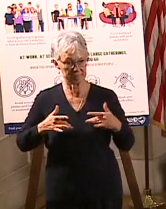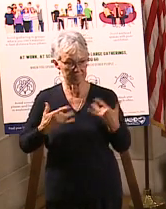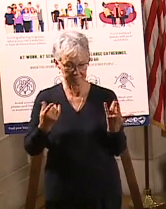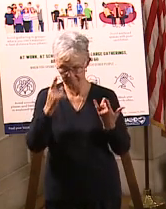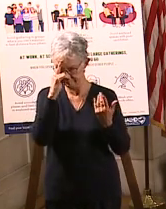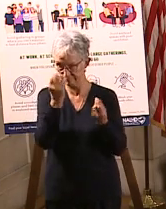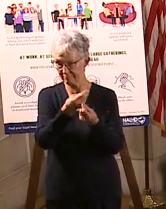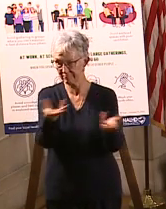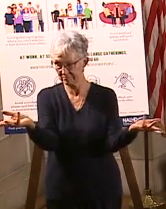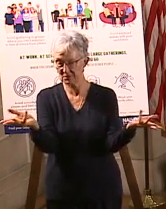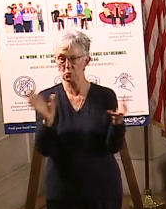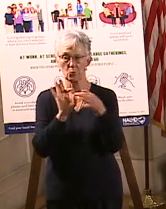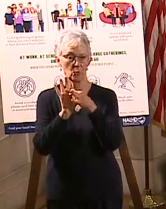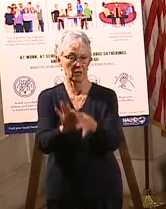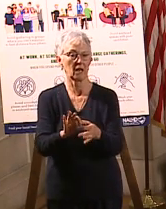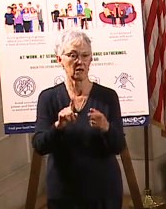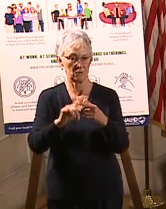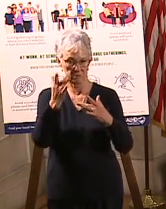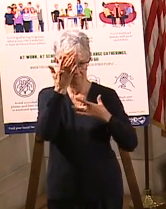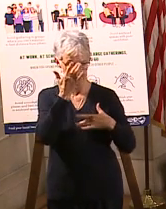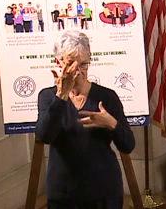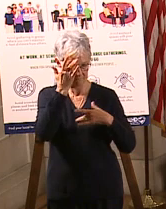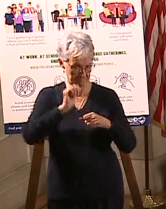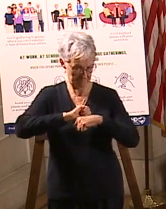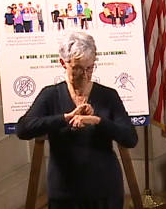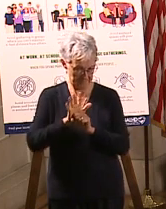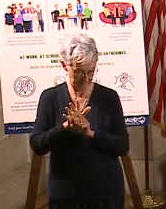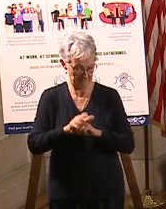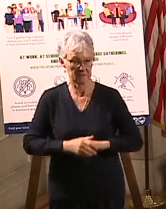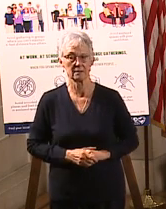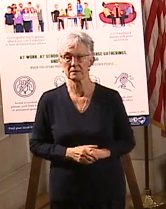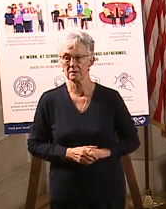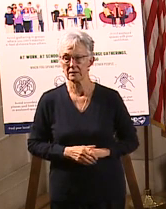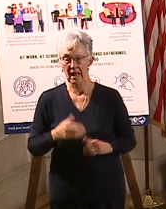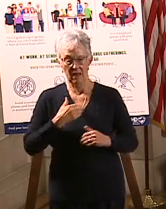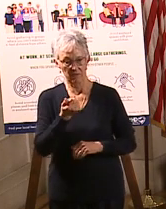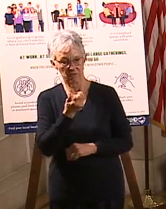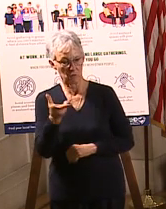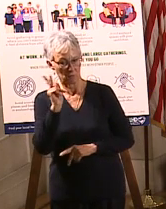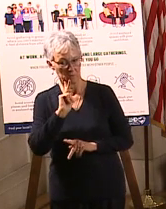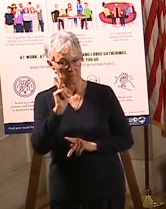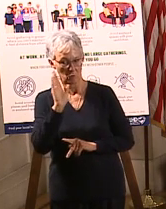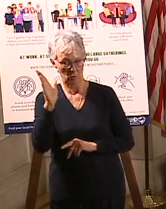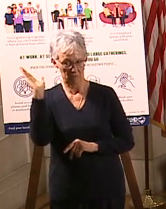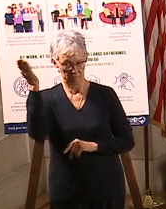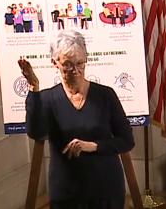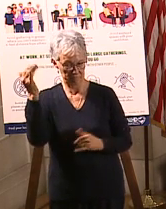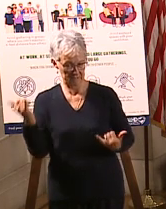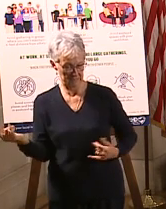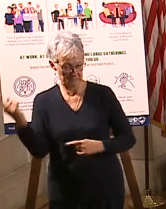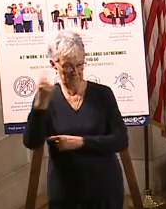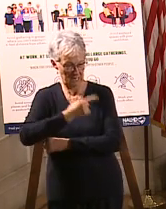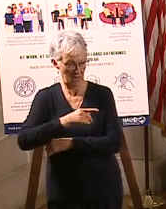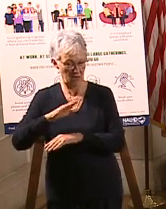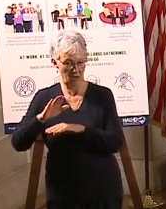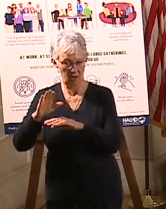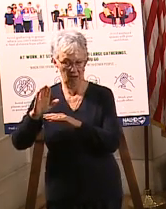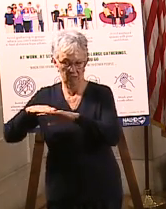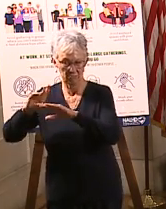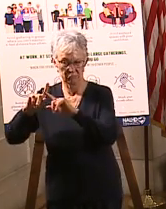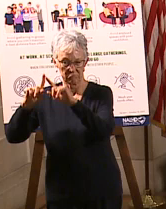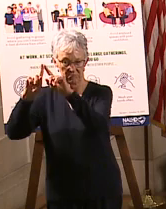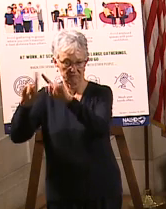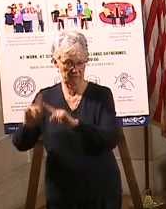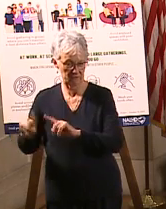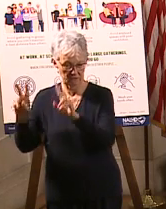to the pandemic. We have a couple of folks who are going to be joining us here today to talk about different topics. But of